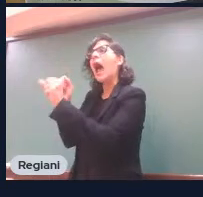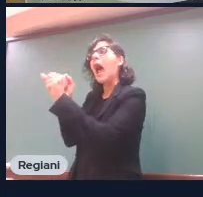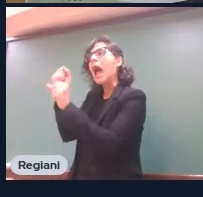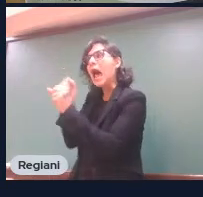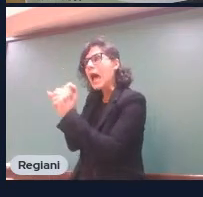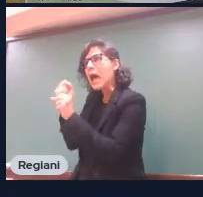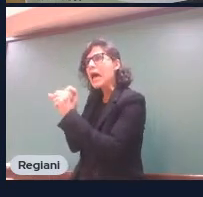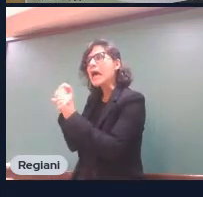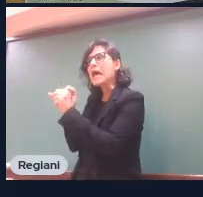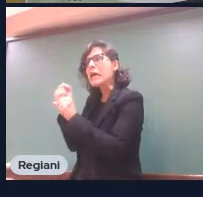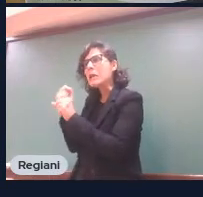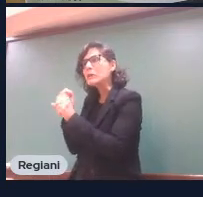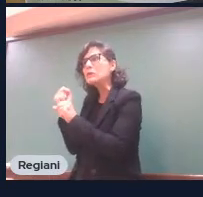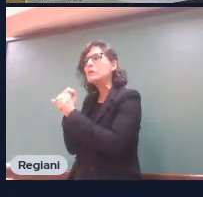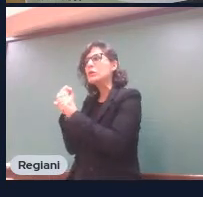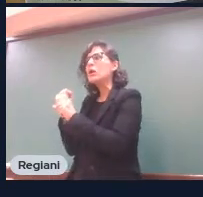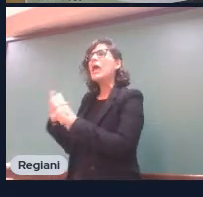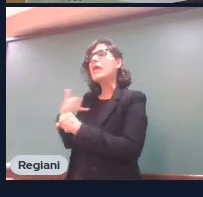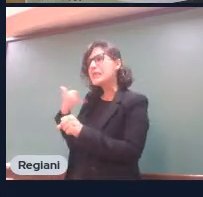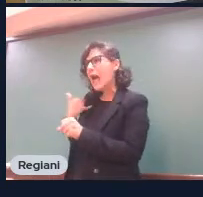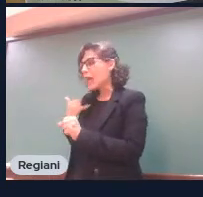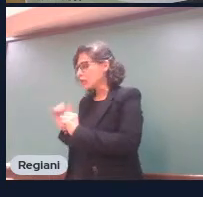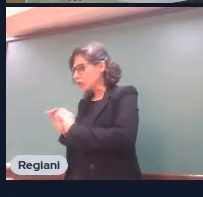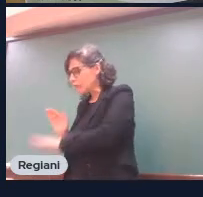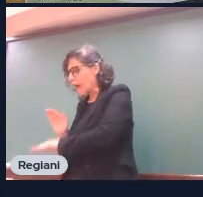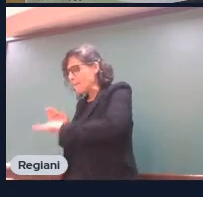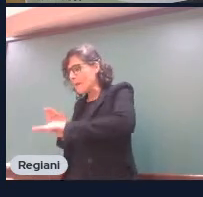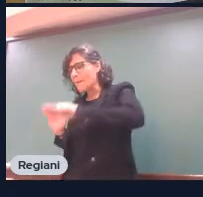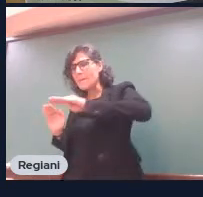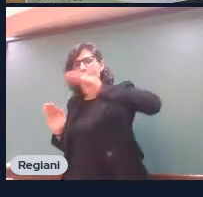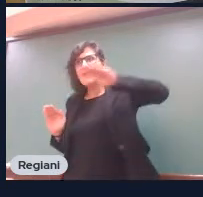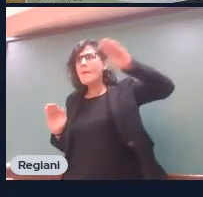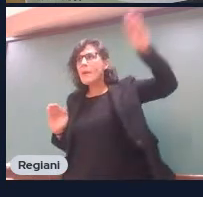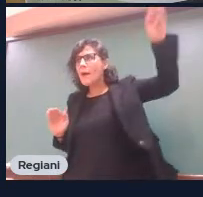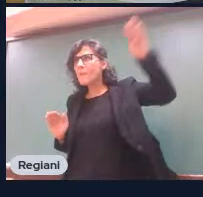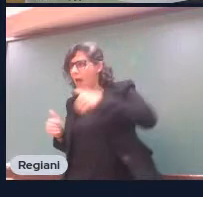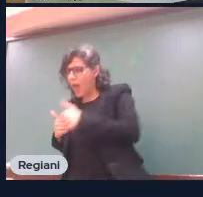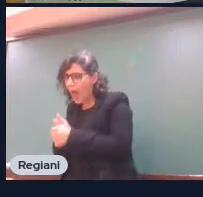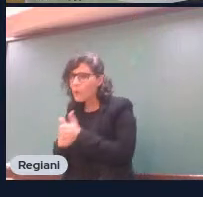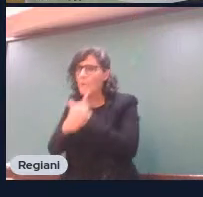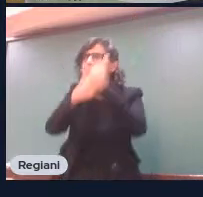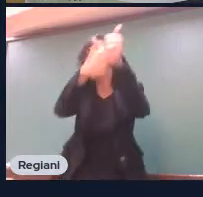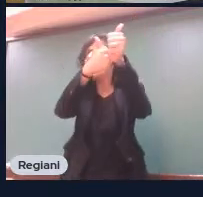that tracking people's usage habits on the internet